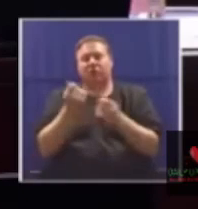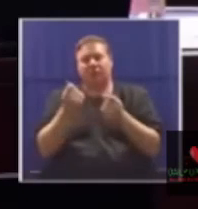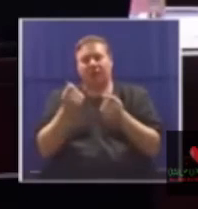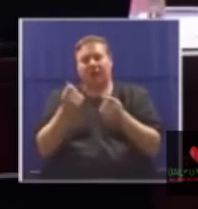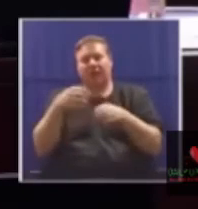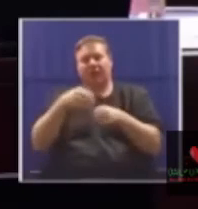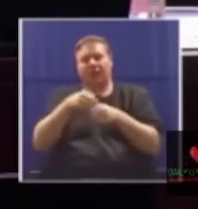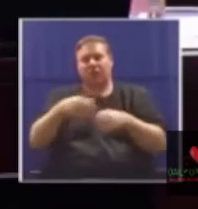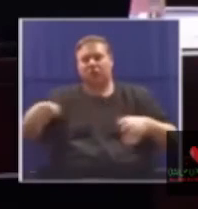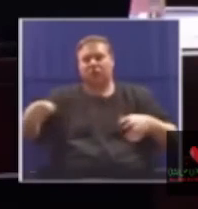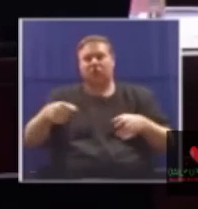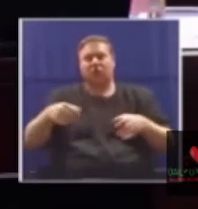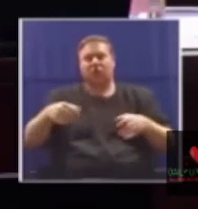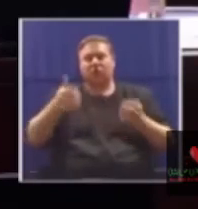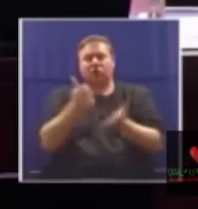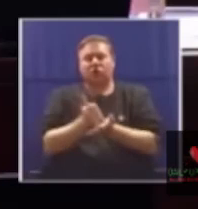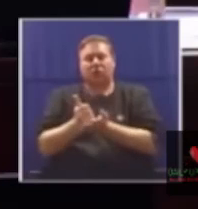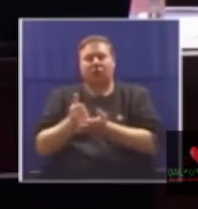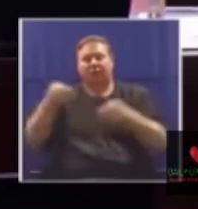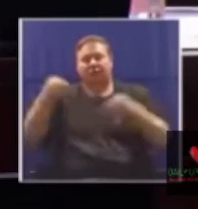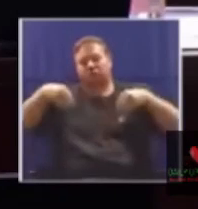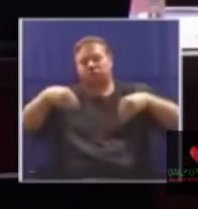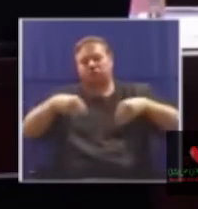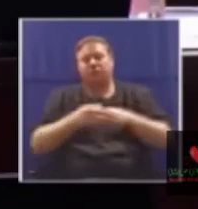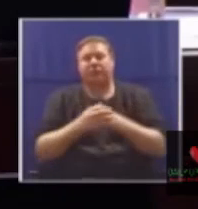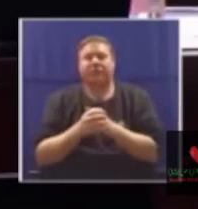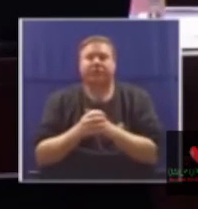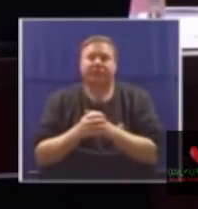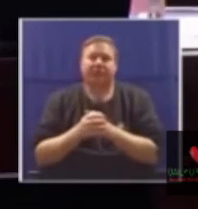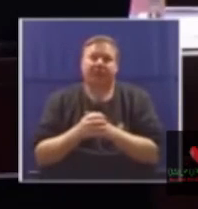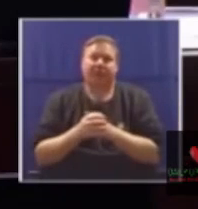More than the amount reflected in the acknowledgement of receipt.